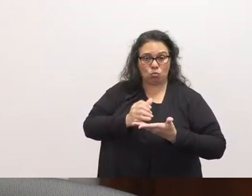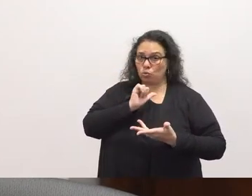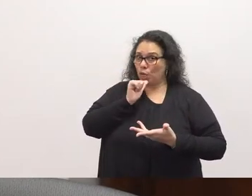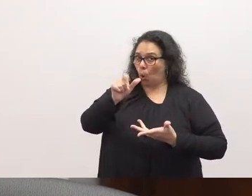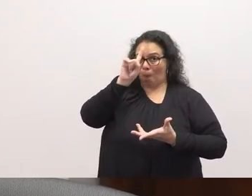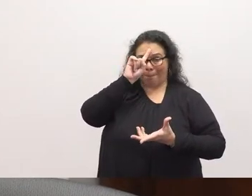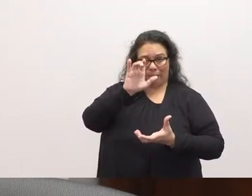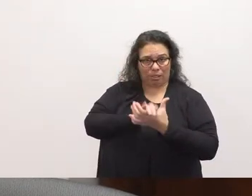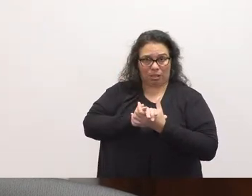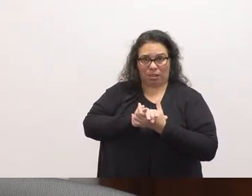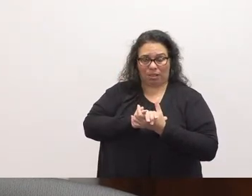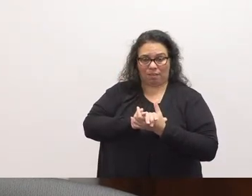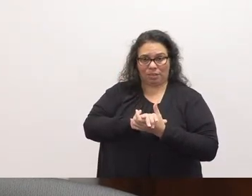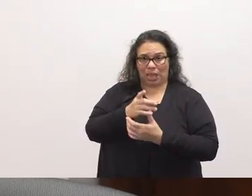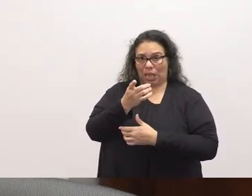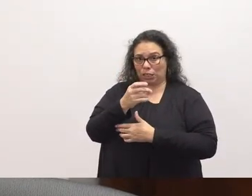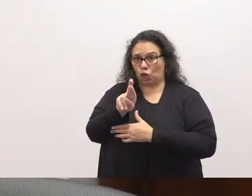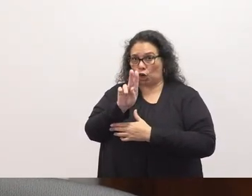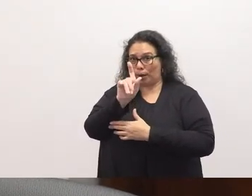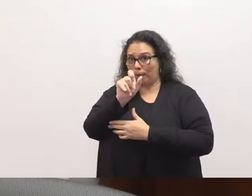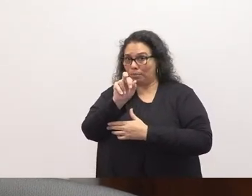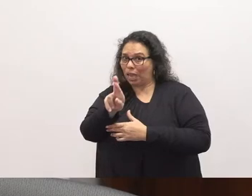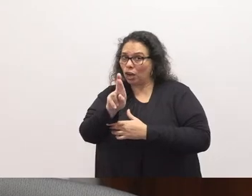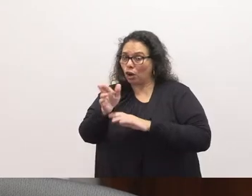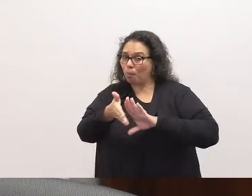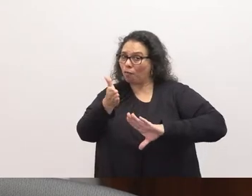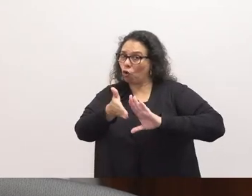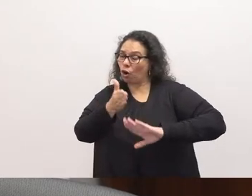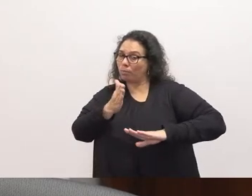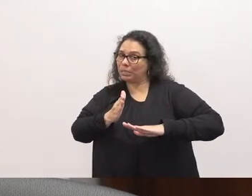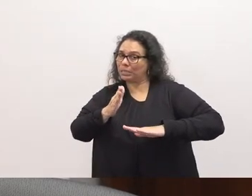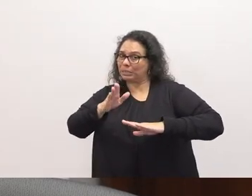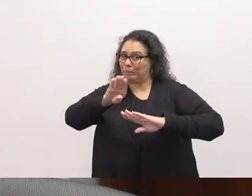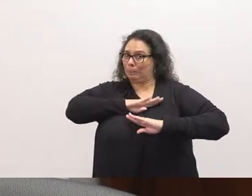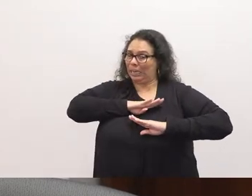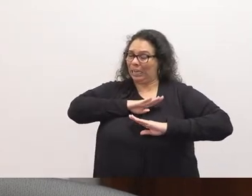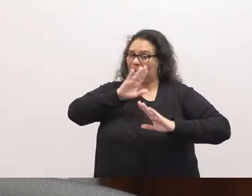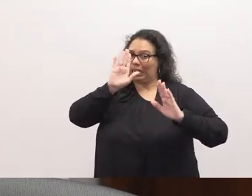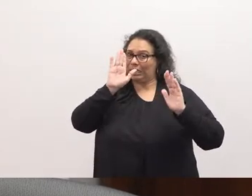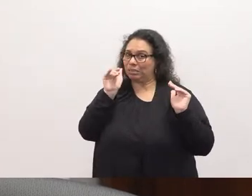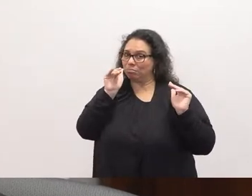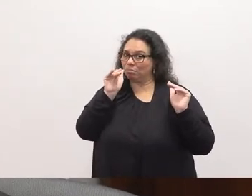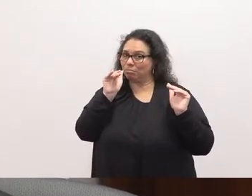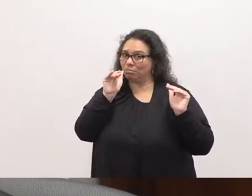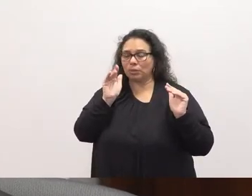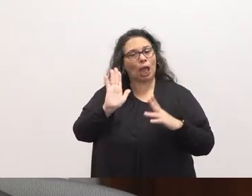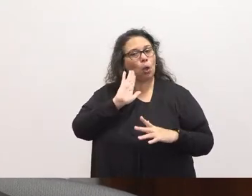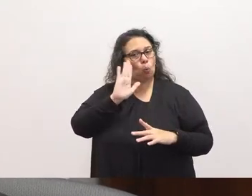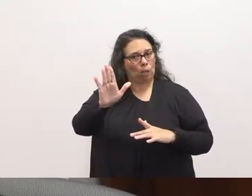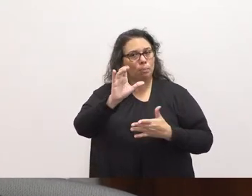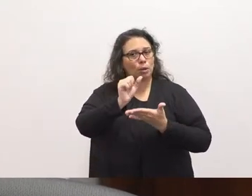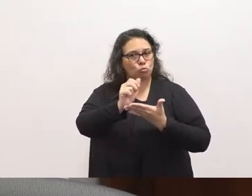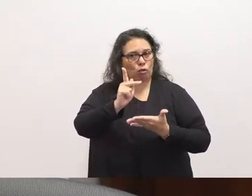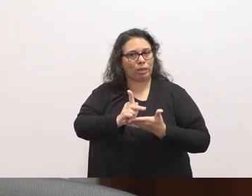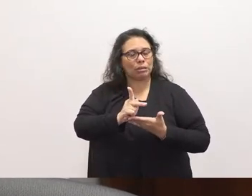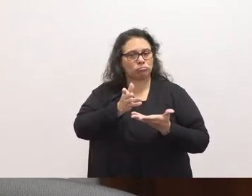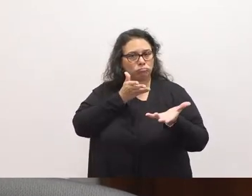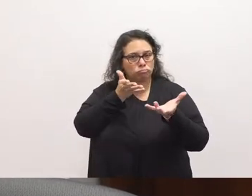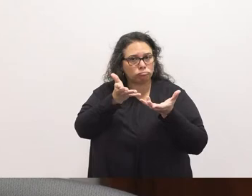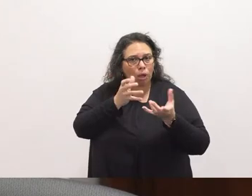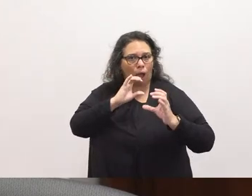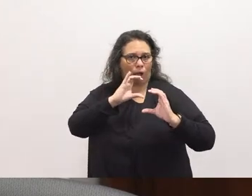that Dr. Baker's performance was up to the expectations, then it would be appropriate to have that